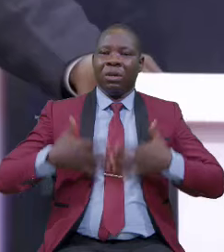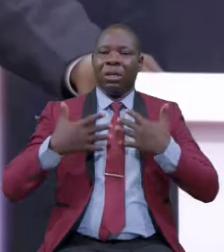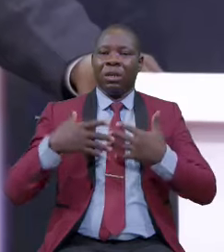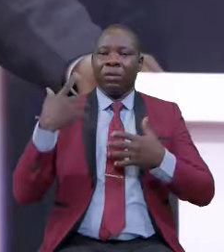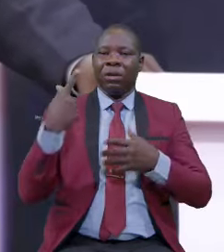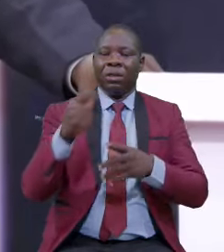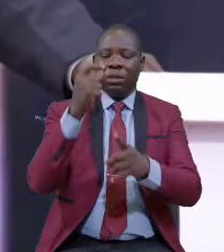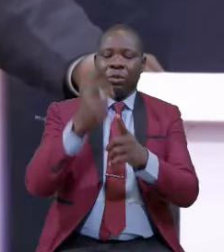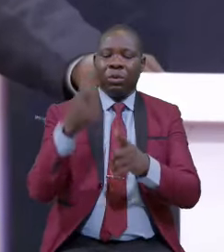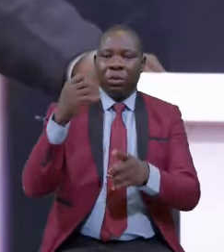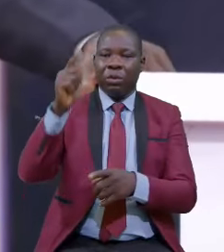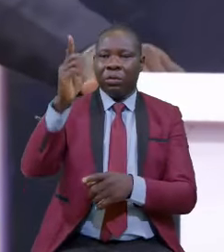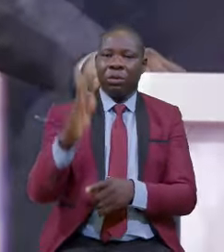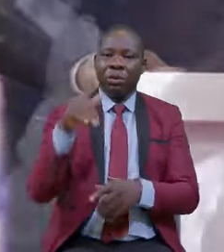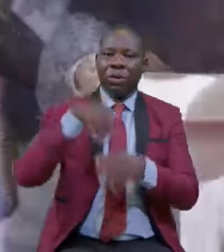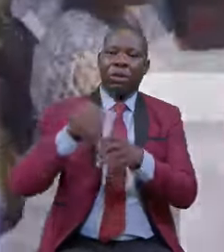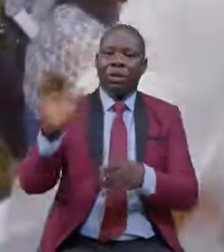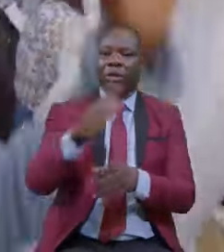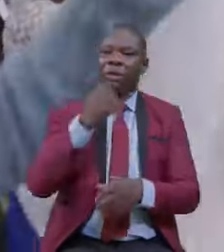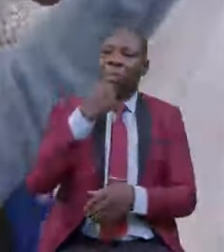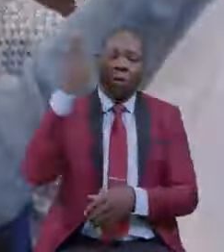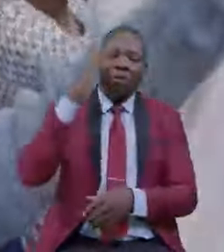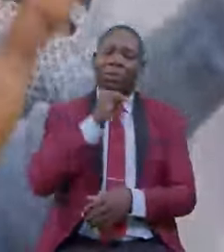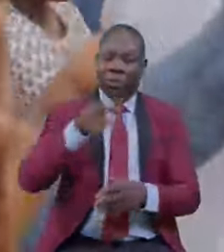God in your mouth will not fall to the ground.